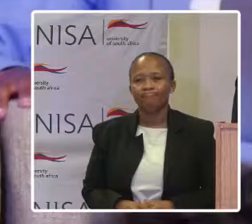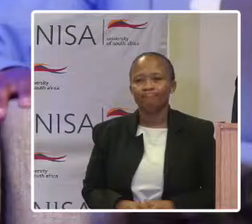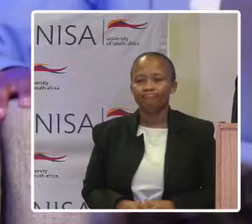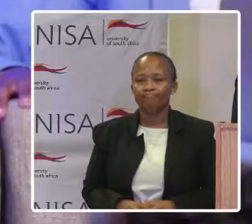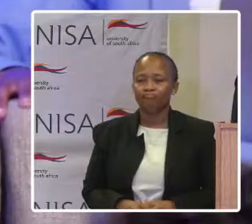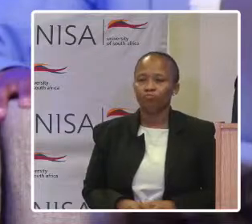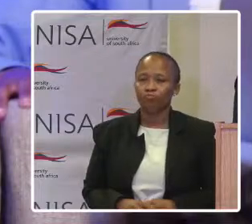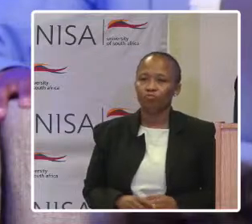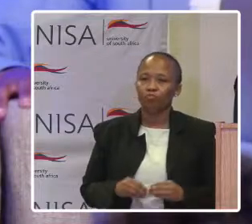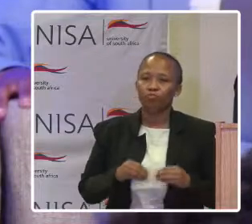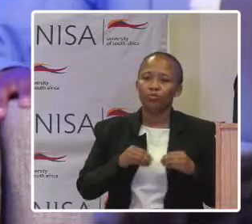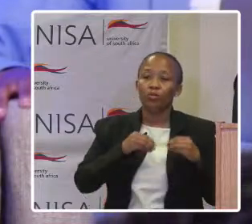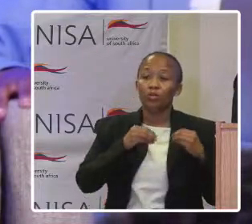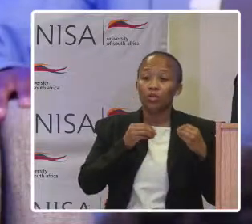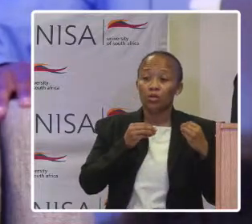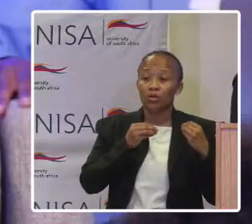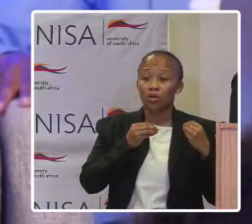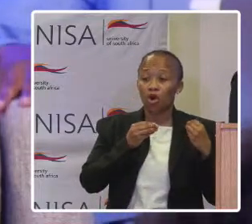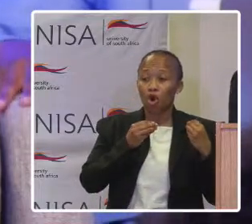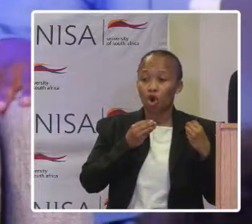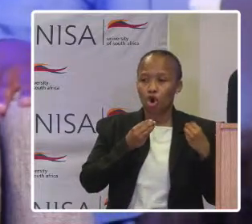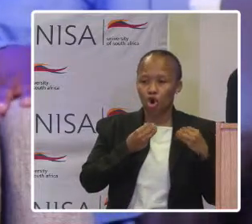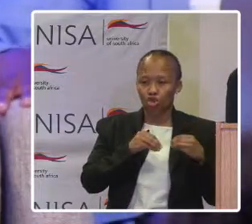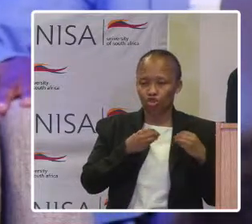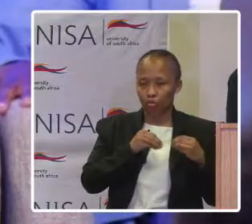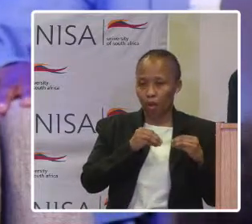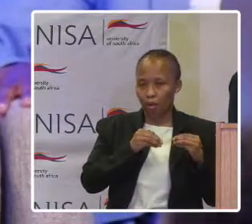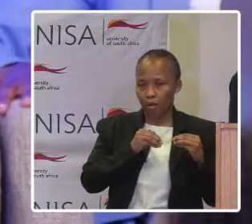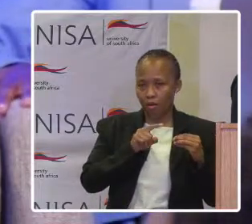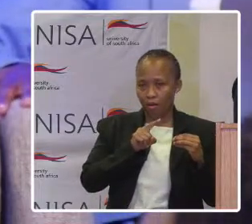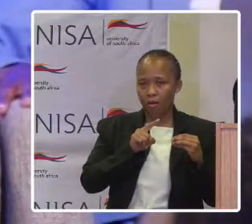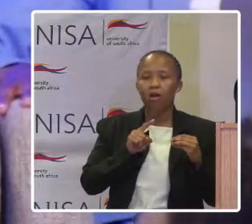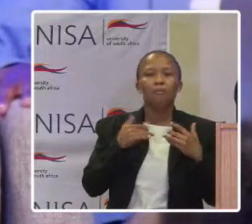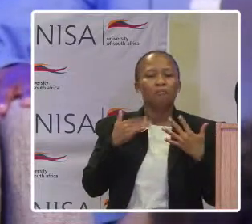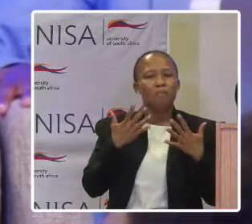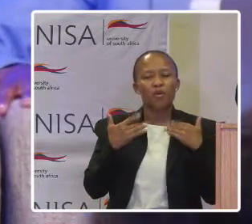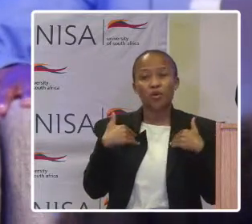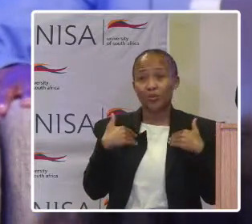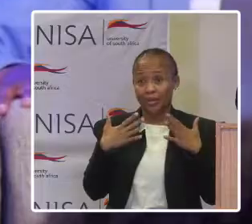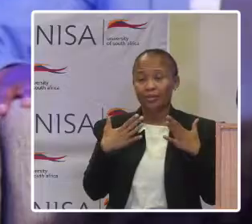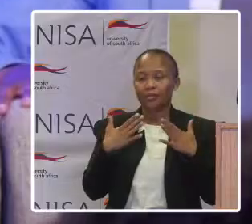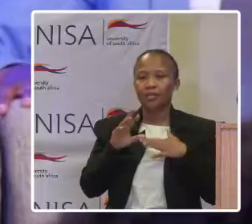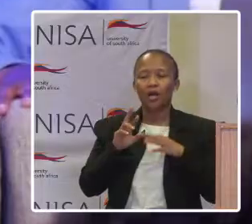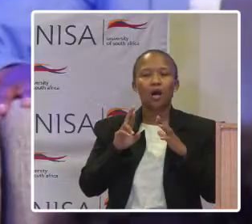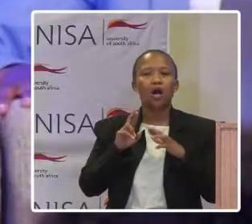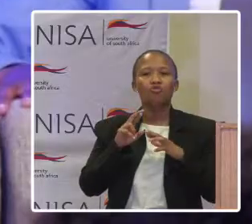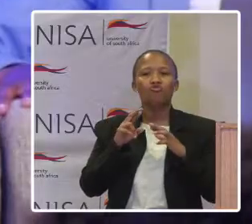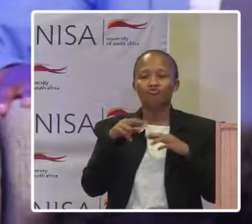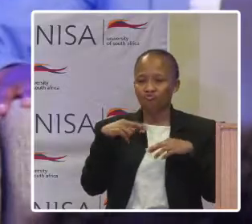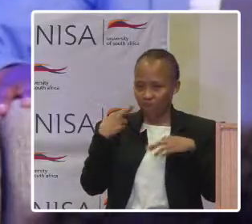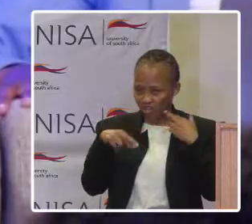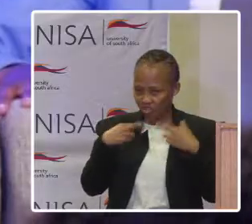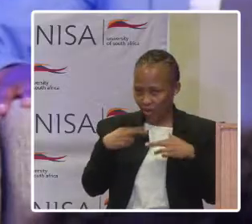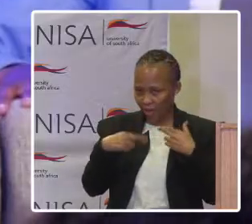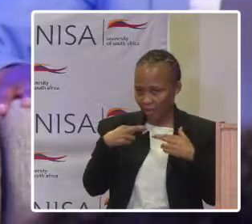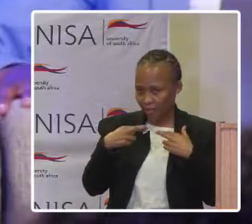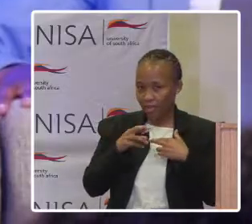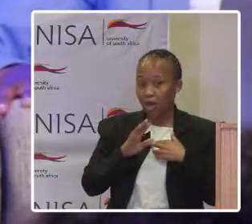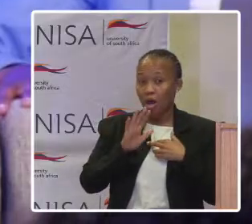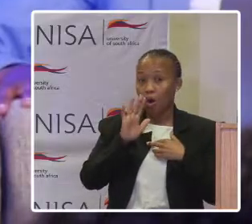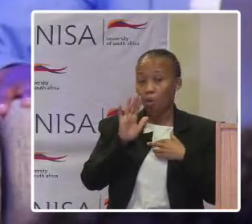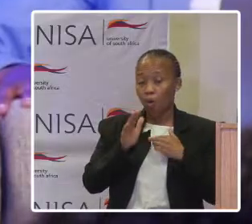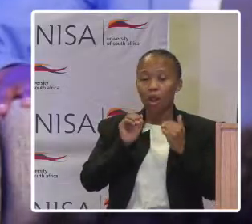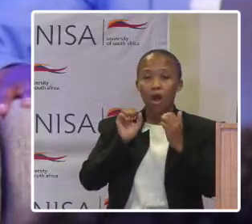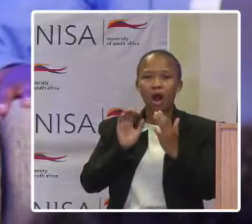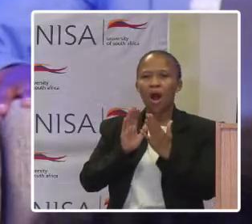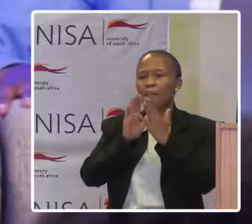consumer-based businesses, let's say for instance, someone who's starting a restaurant, they would have to approach it differently